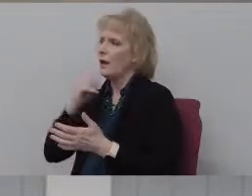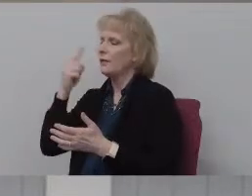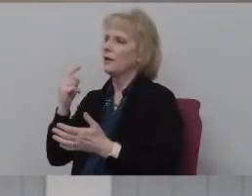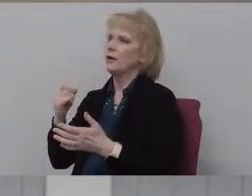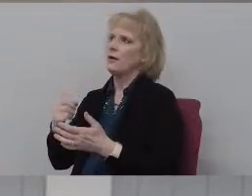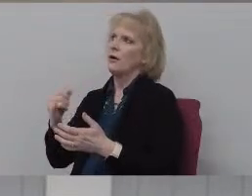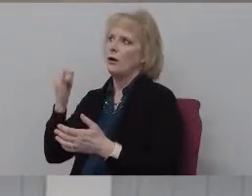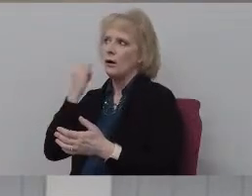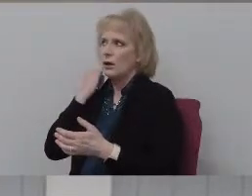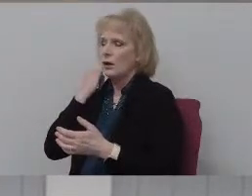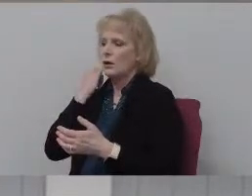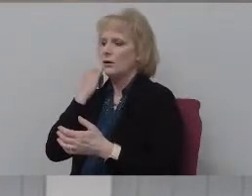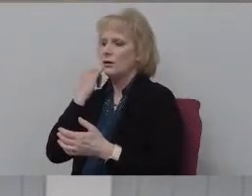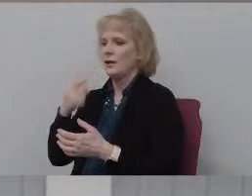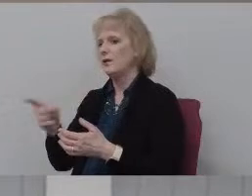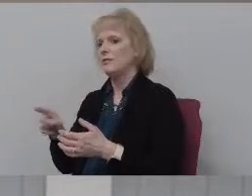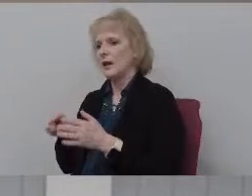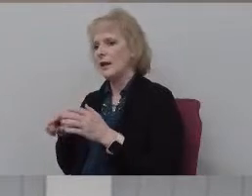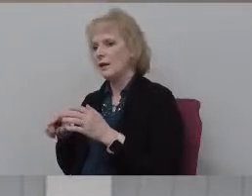At least not before I die.